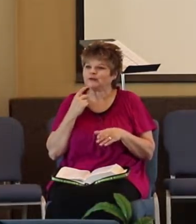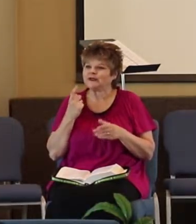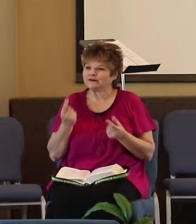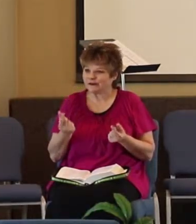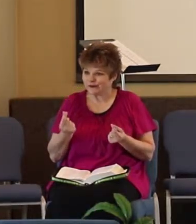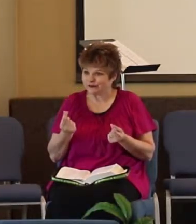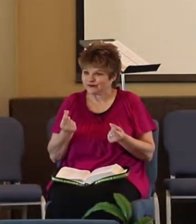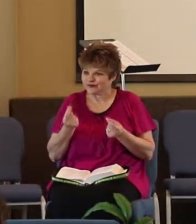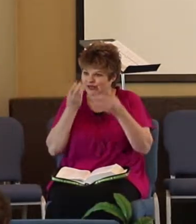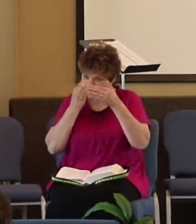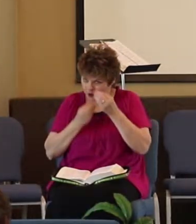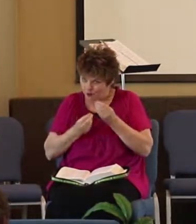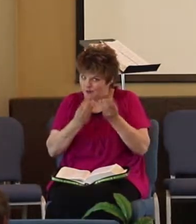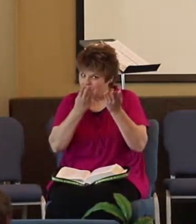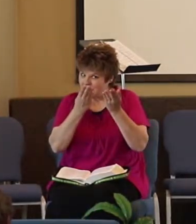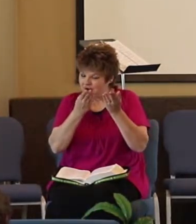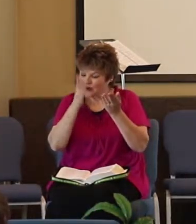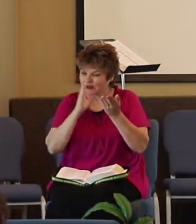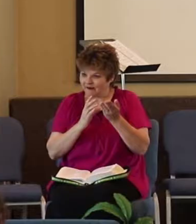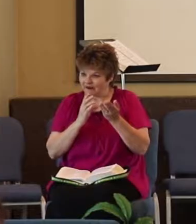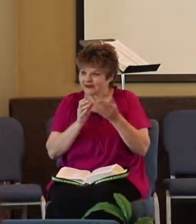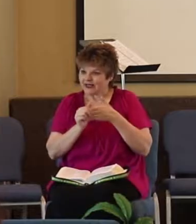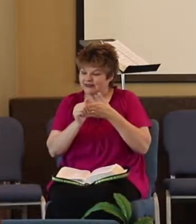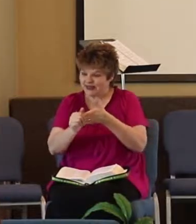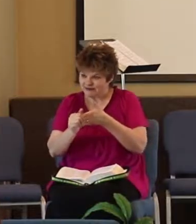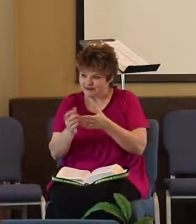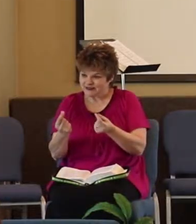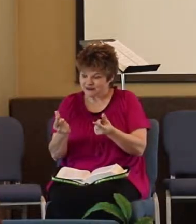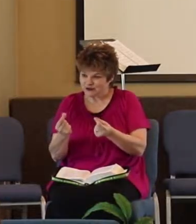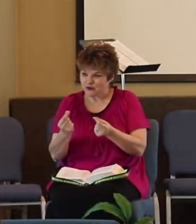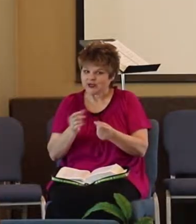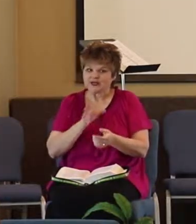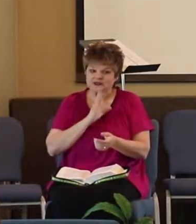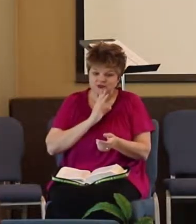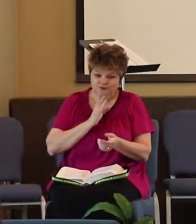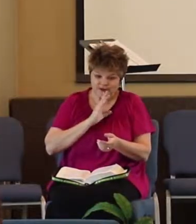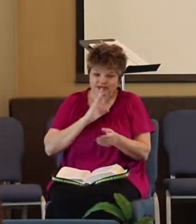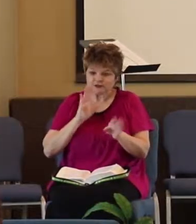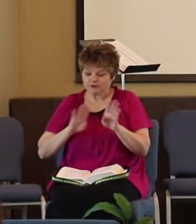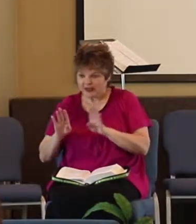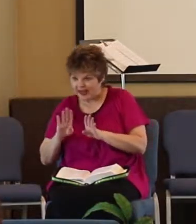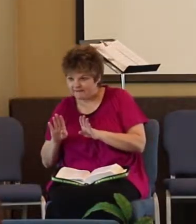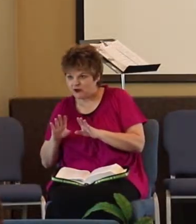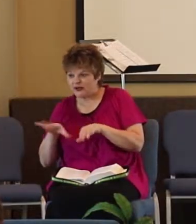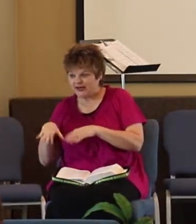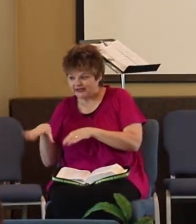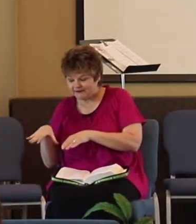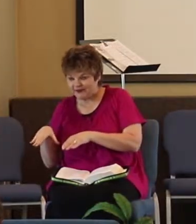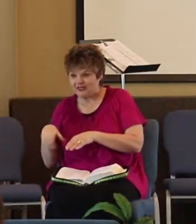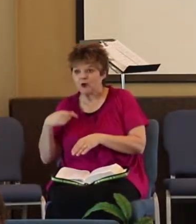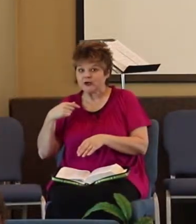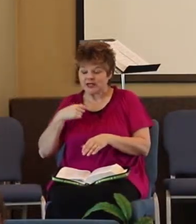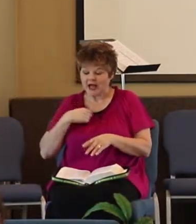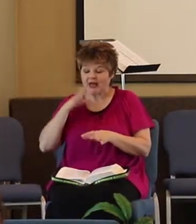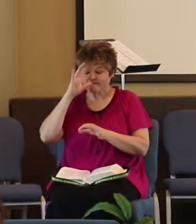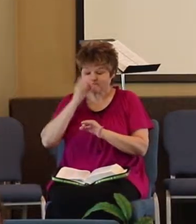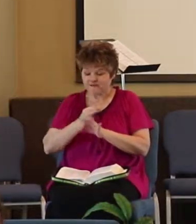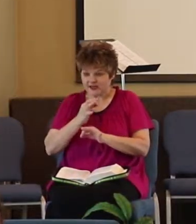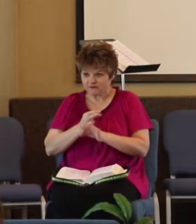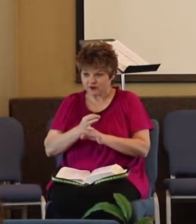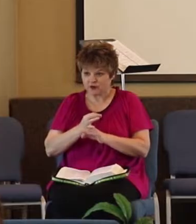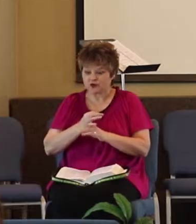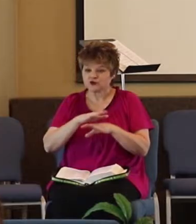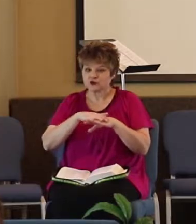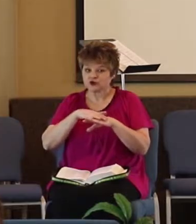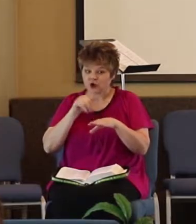Was I obedient to what God has led me to do in speech, in behavior, and in activity? Was I faithful to